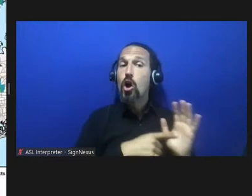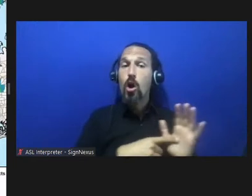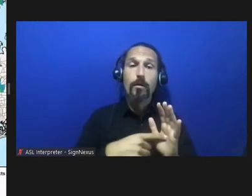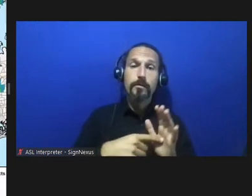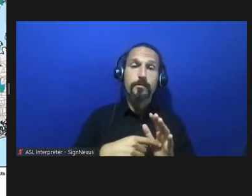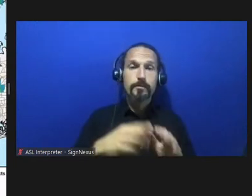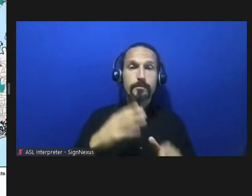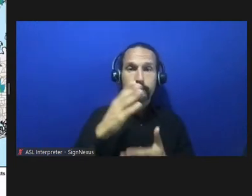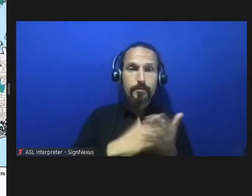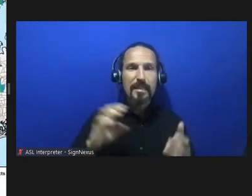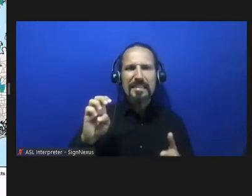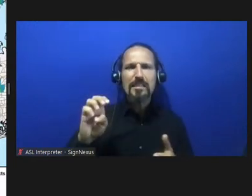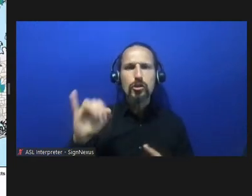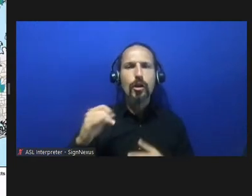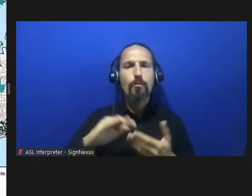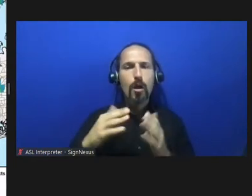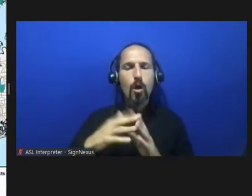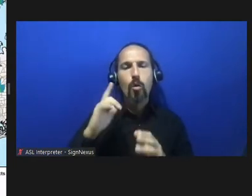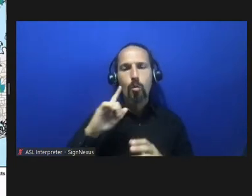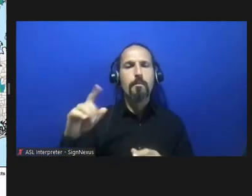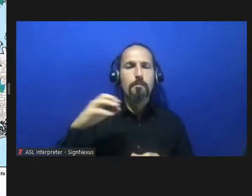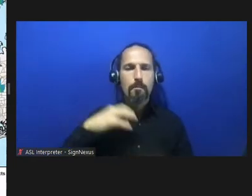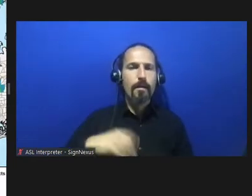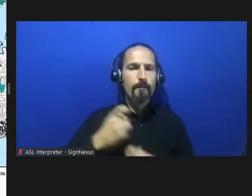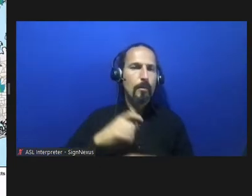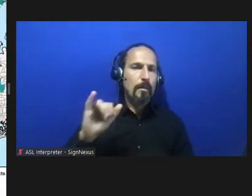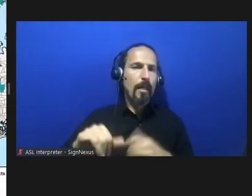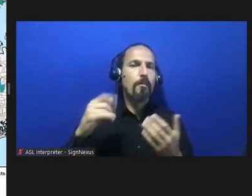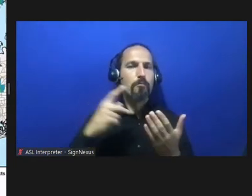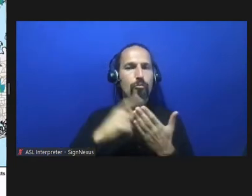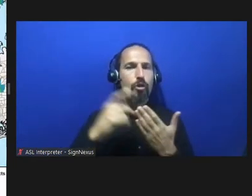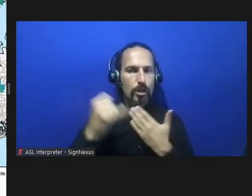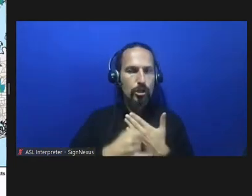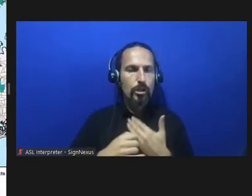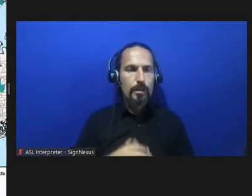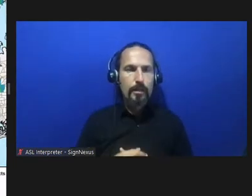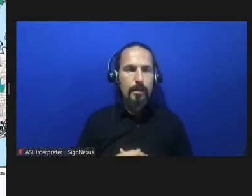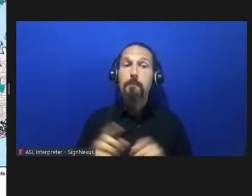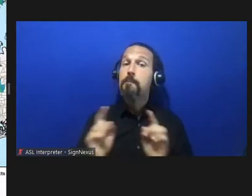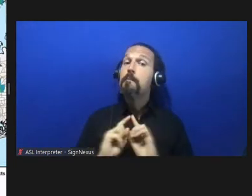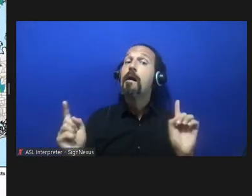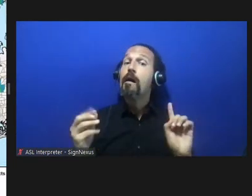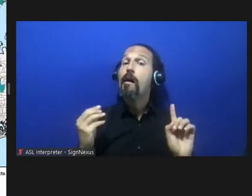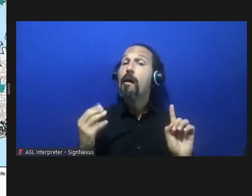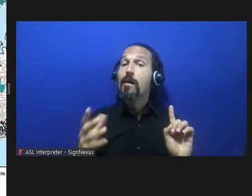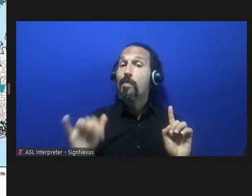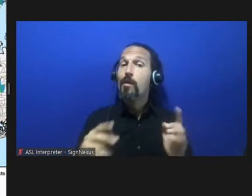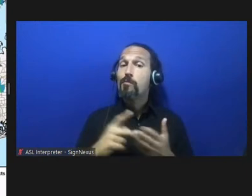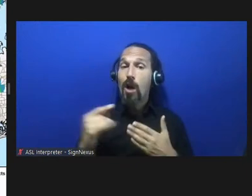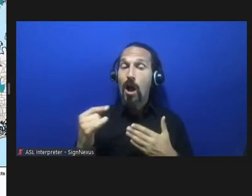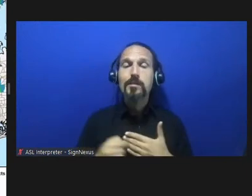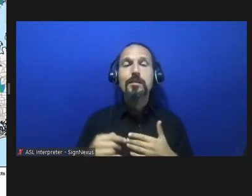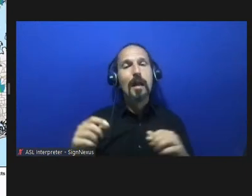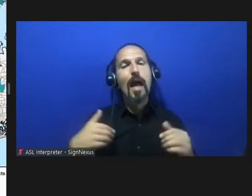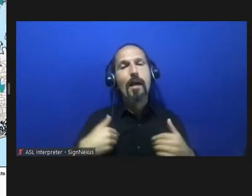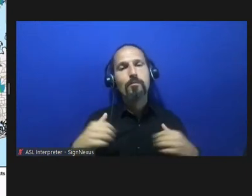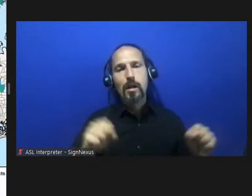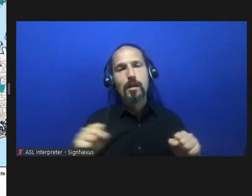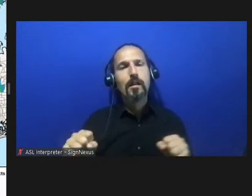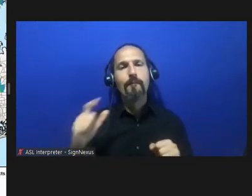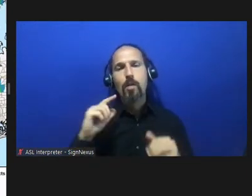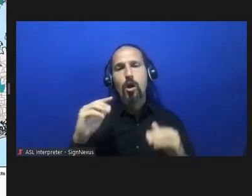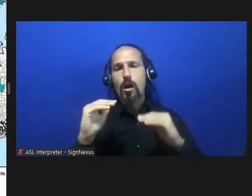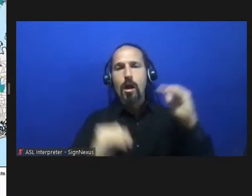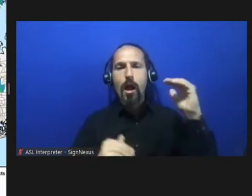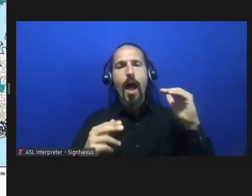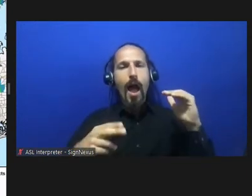ej communities will benefit directly from this project however the project would have the potential for disproportionately